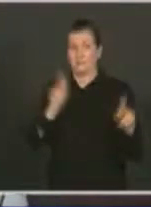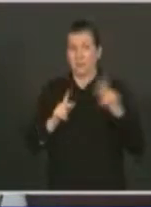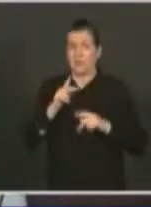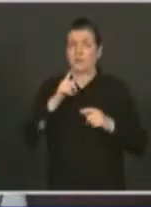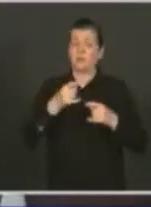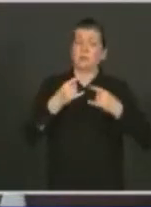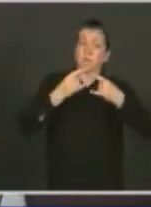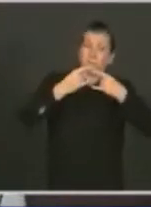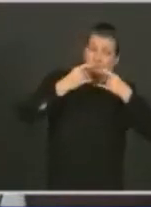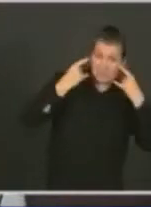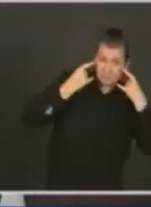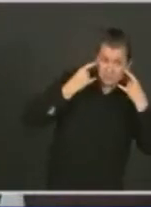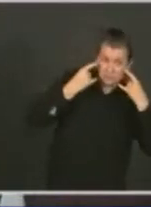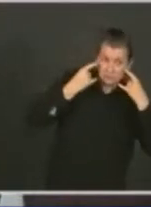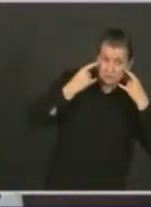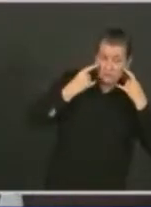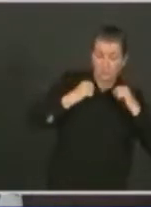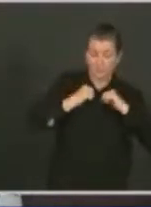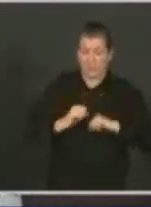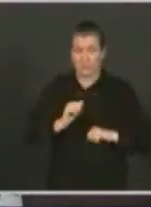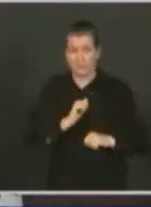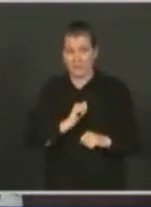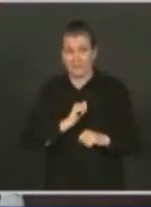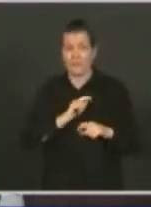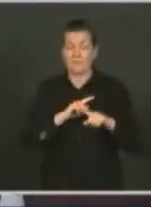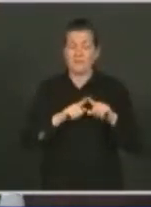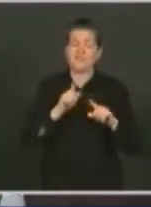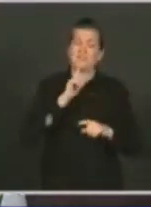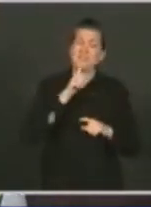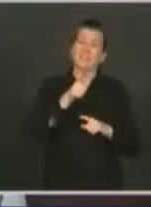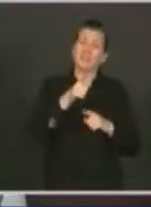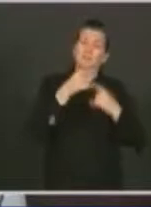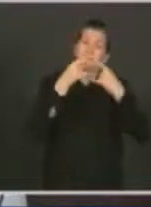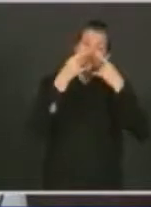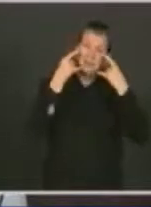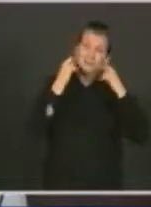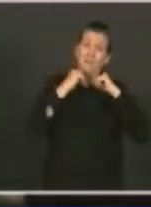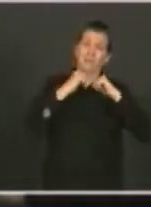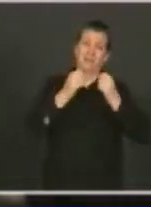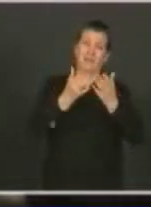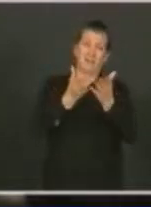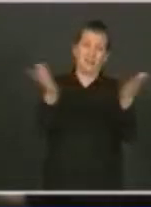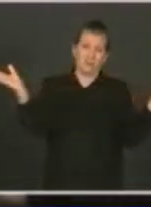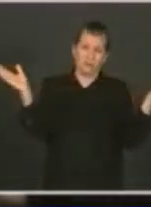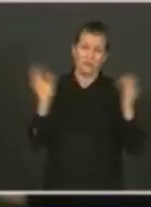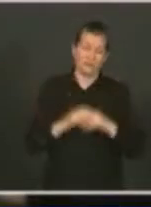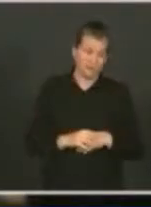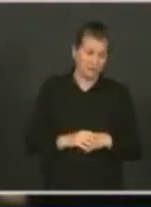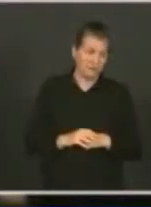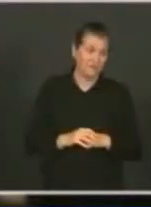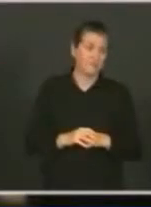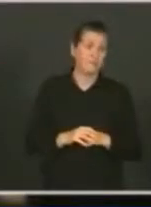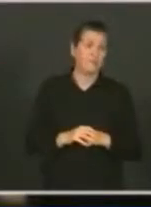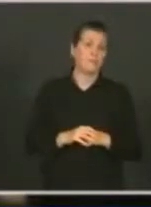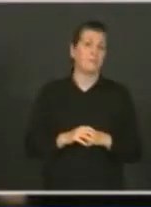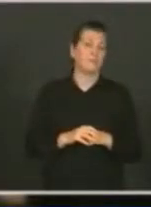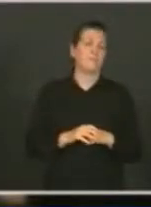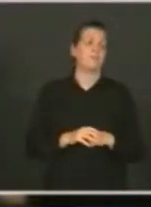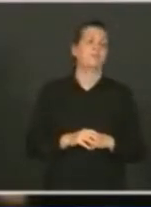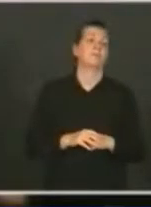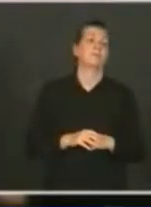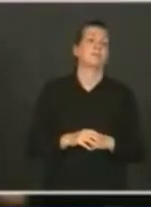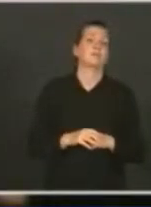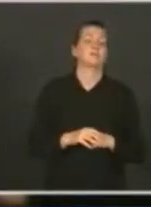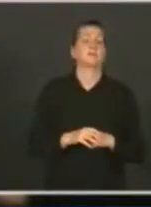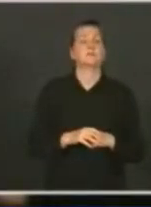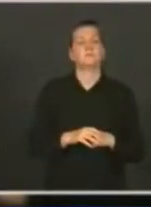everybody around me. And that's what we want people to do. I'm going to call her Dr. Raimondo now. Sorry. Thank you.